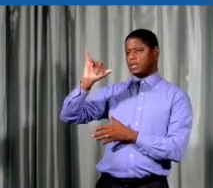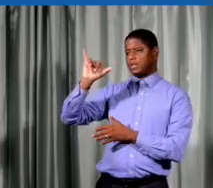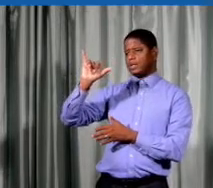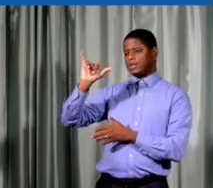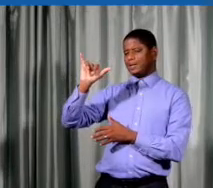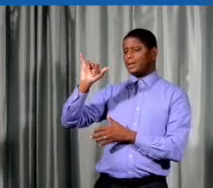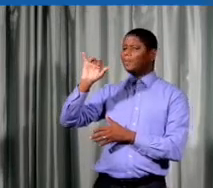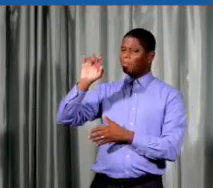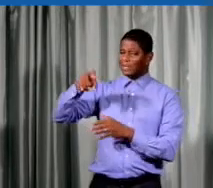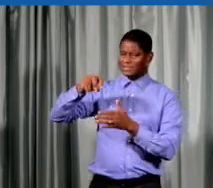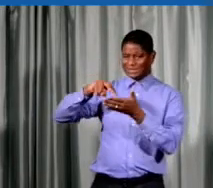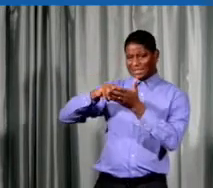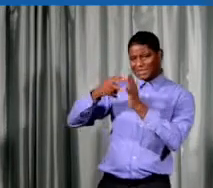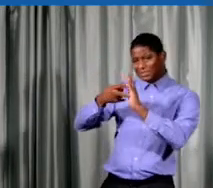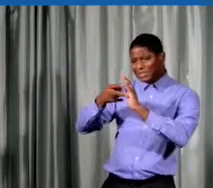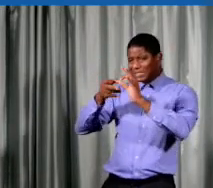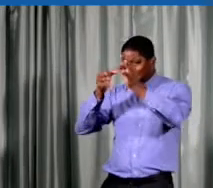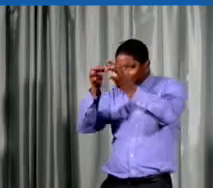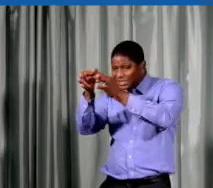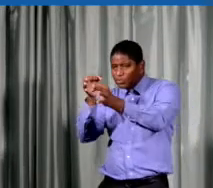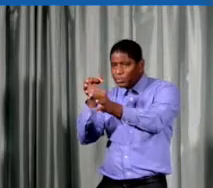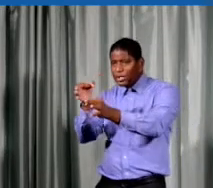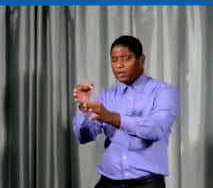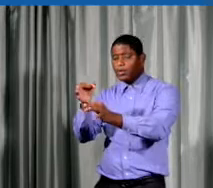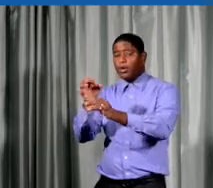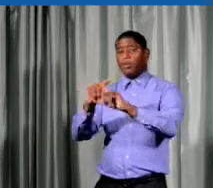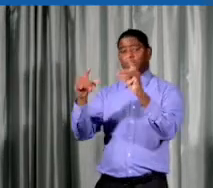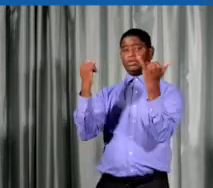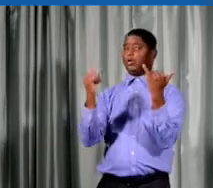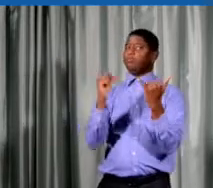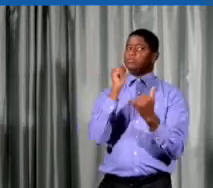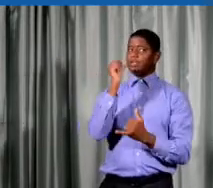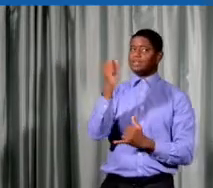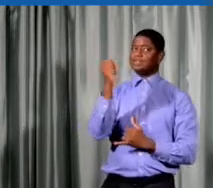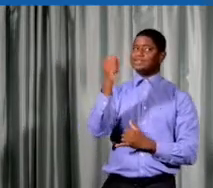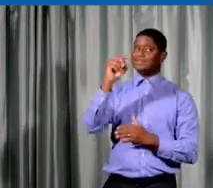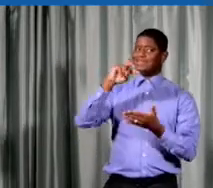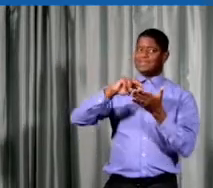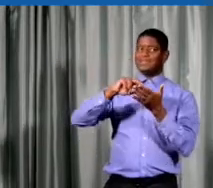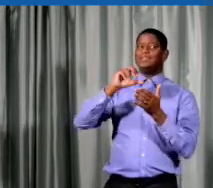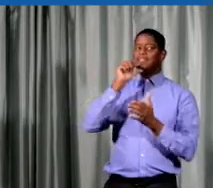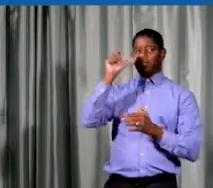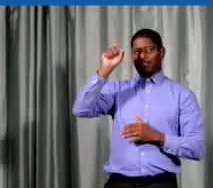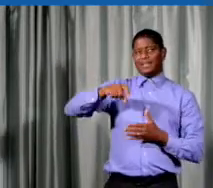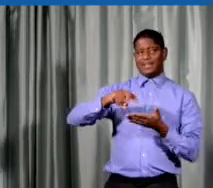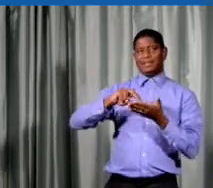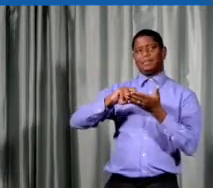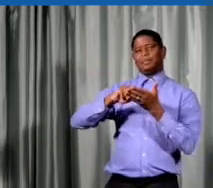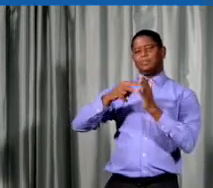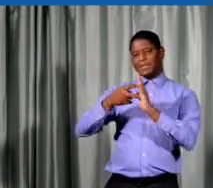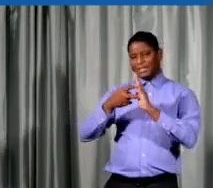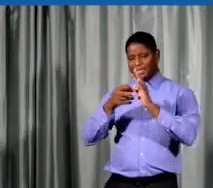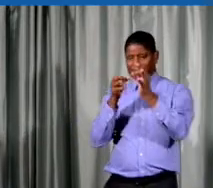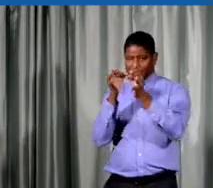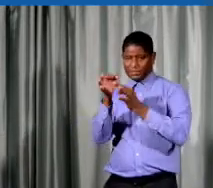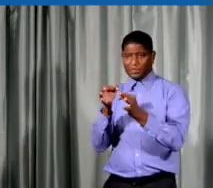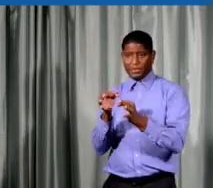to what happened over the last couple of years, you don't need to explain the importance of liquidity to